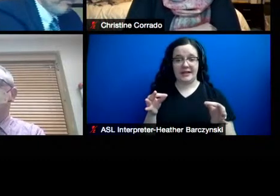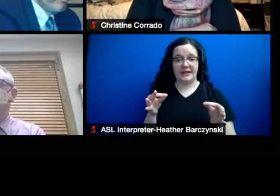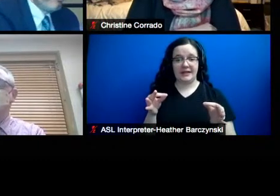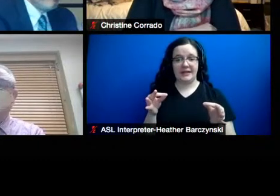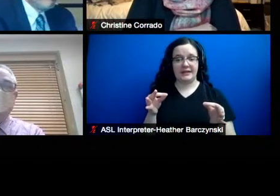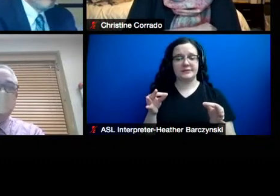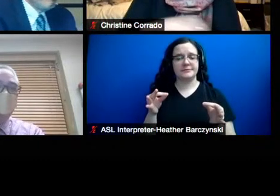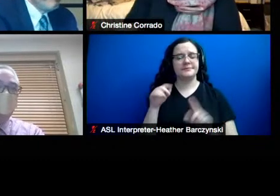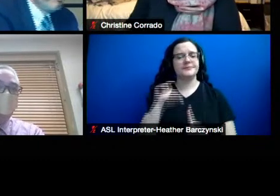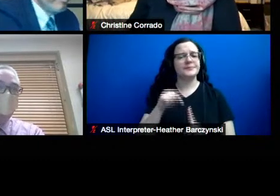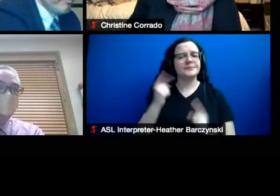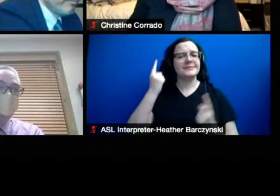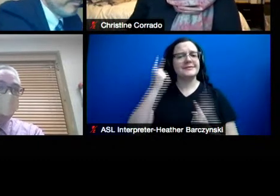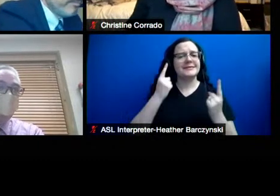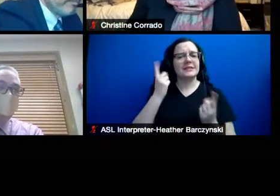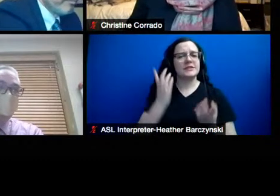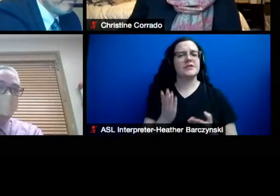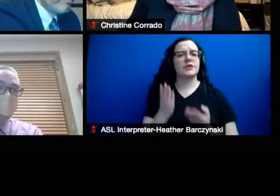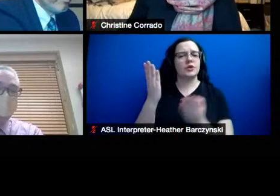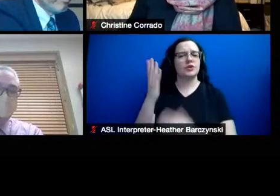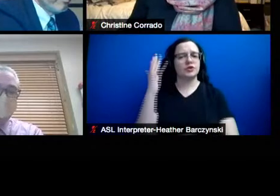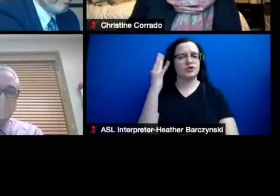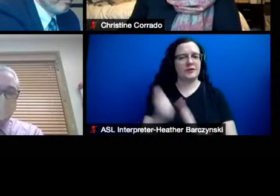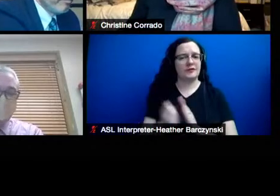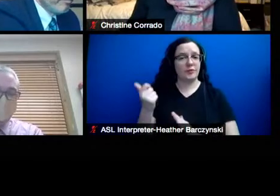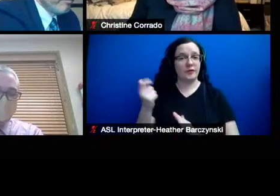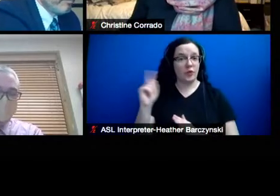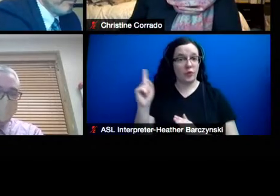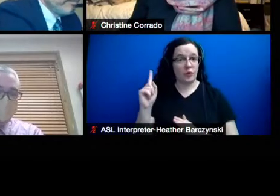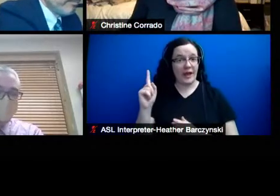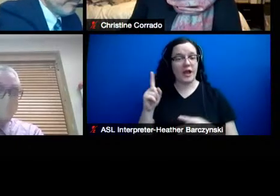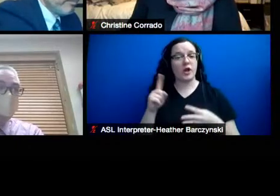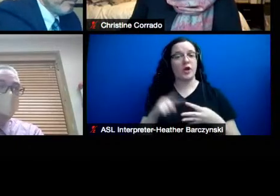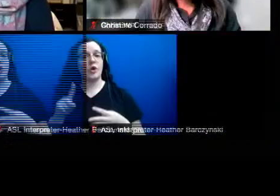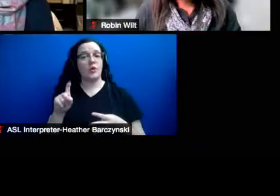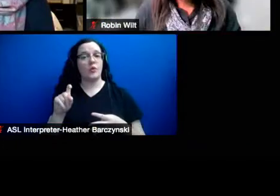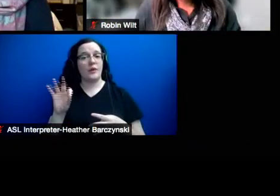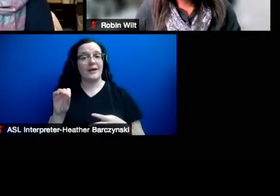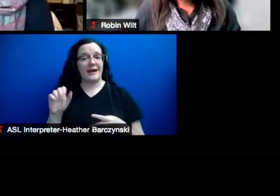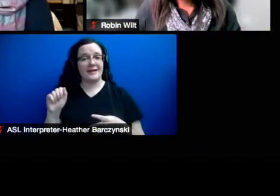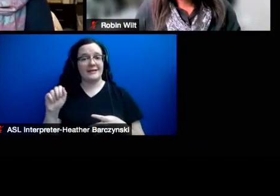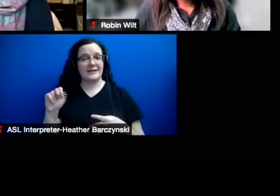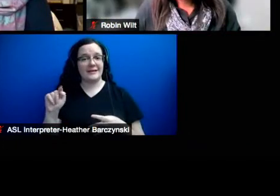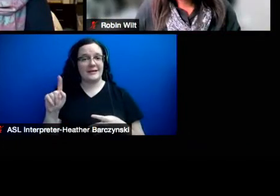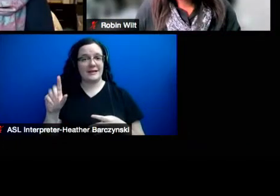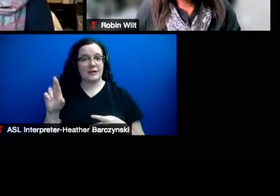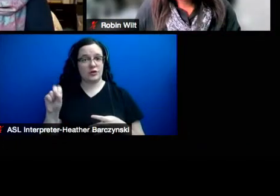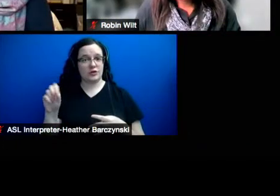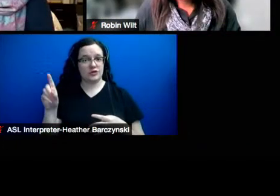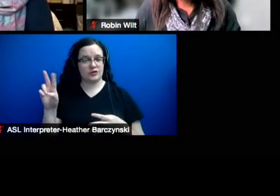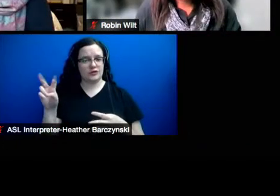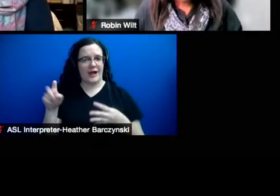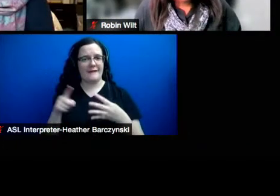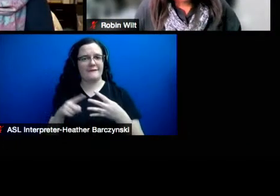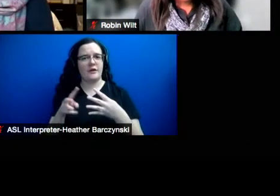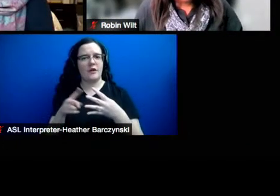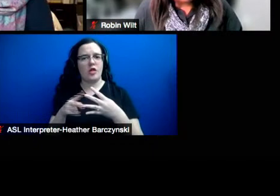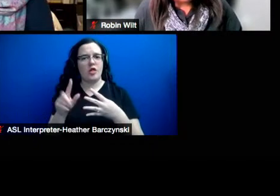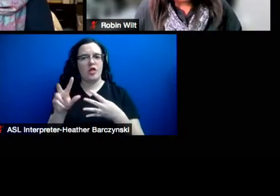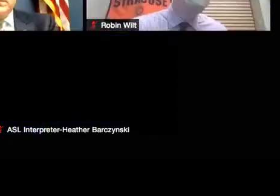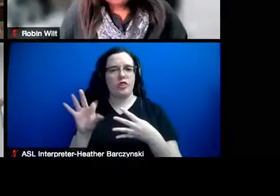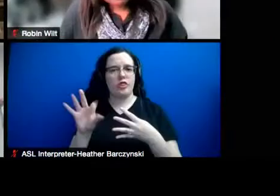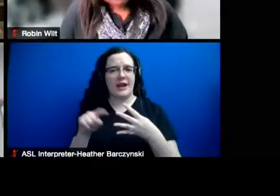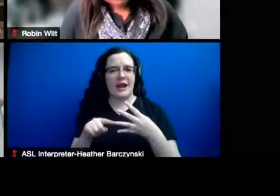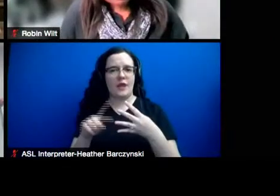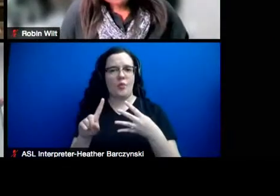consider proposed tree removals at 190 Antlers Drive, 39 and 105